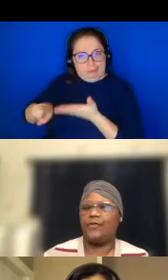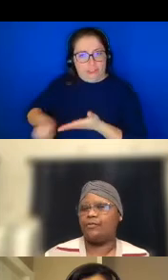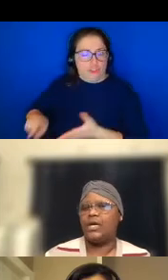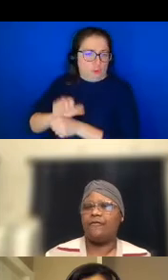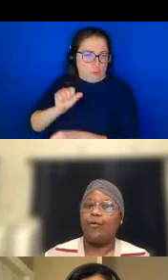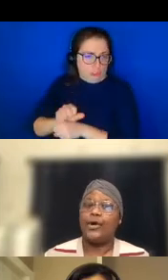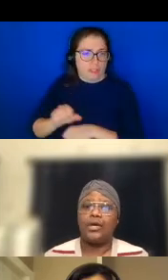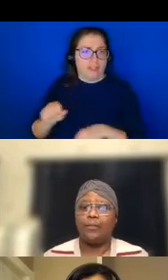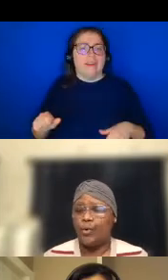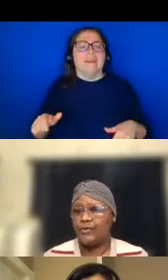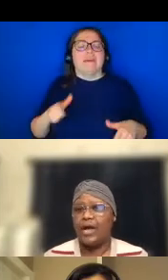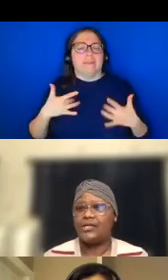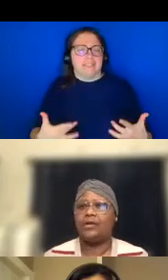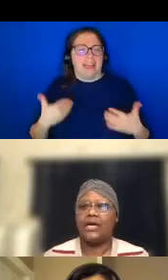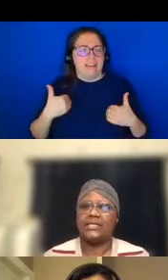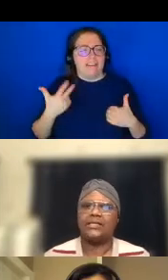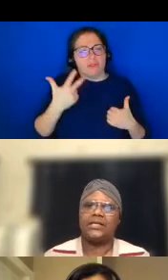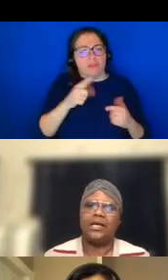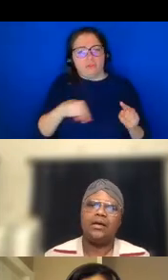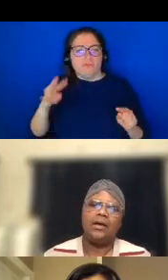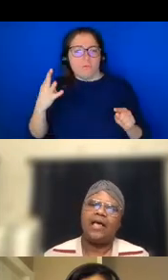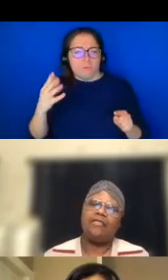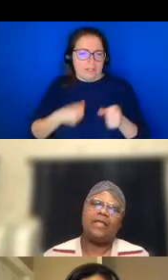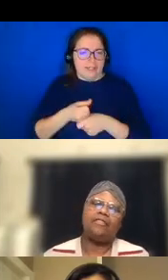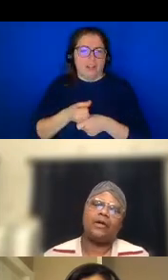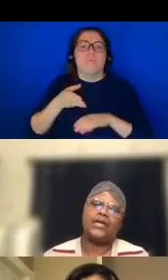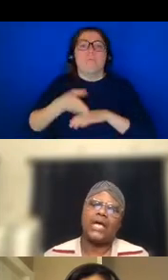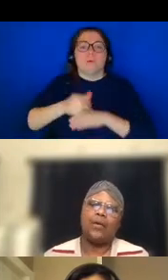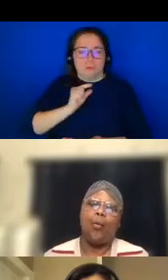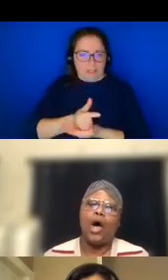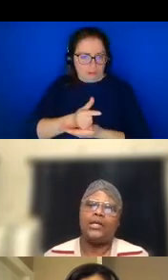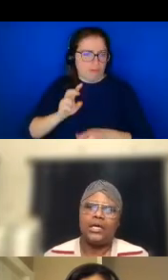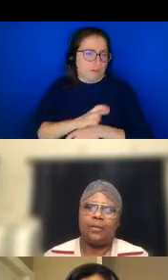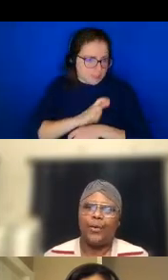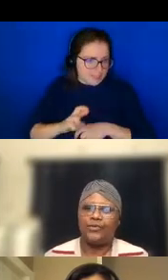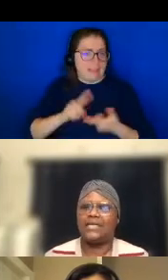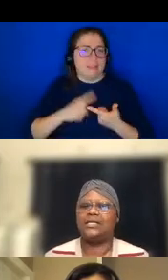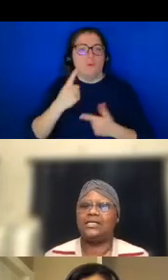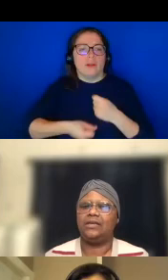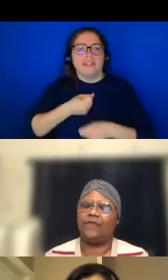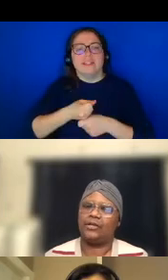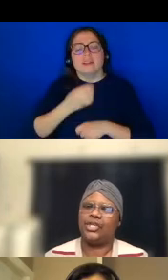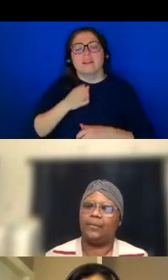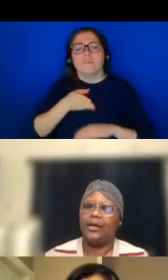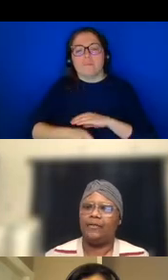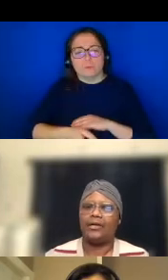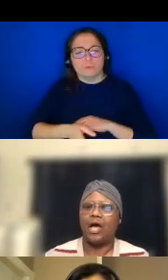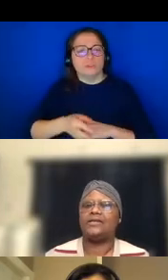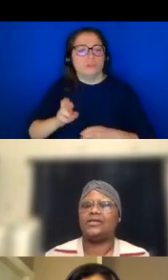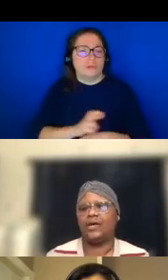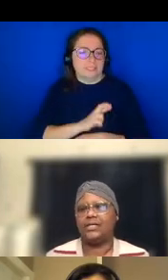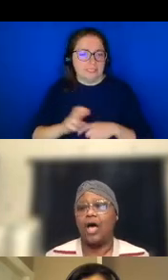a 3 to 4 year postgraduate residency. And then there is a 1-year post-residency fellowship